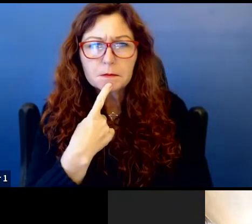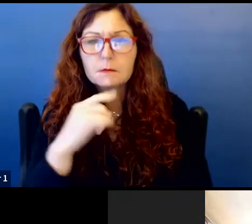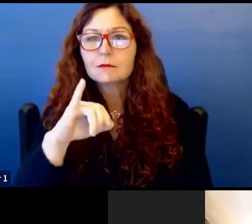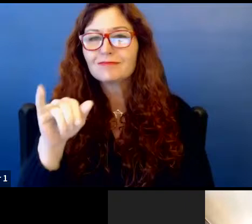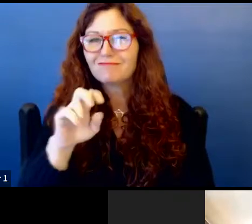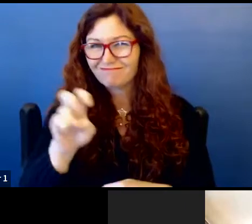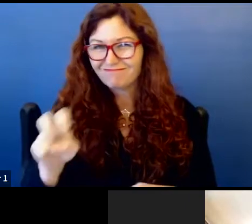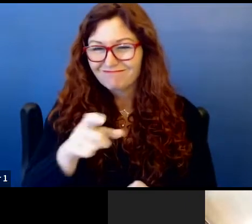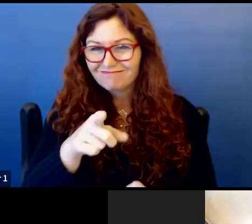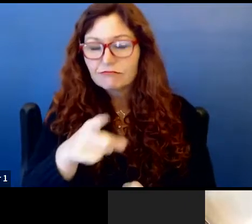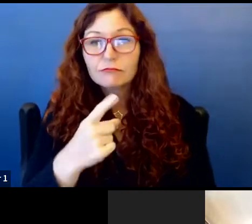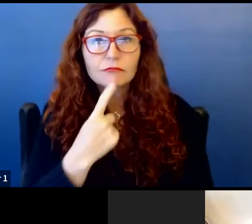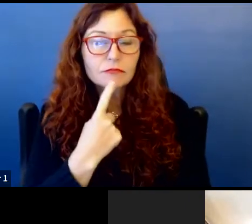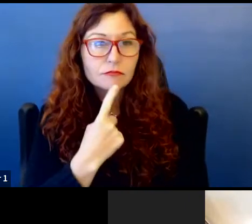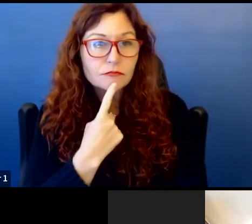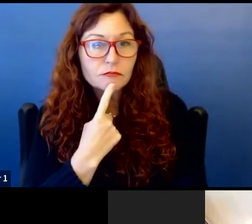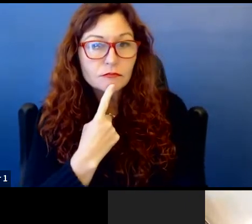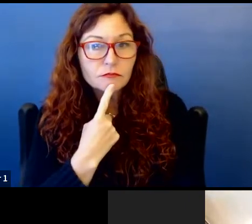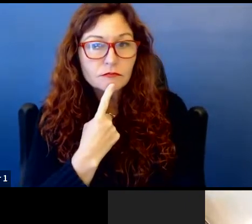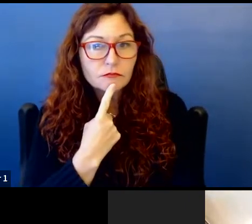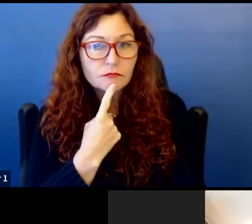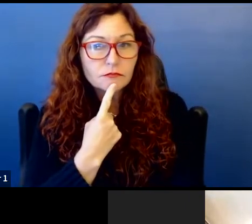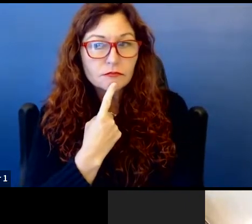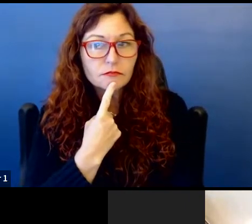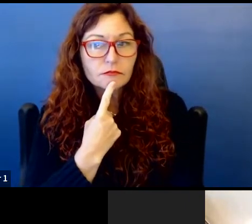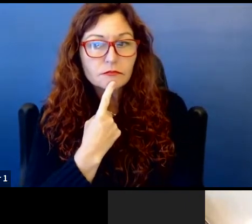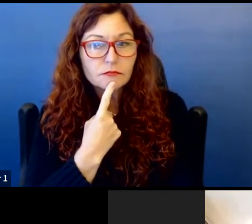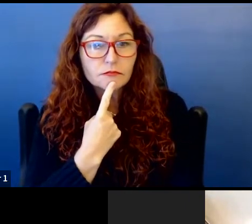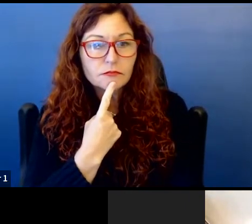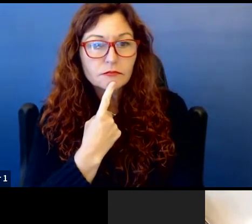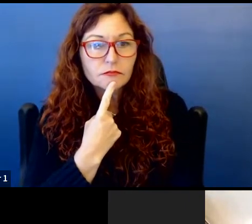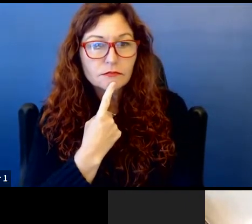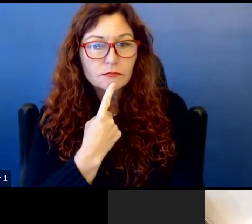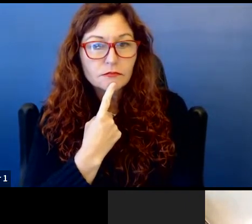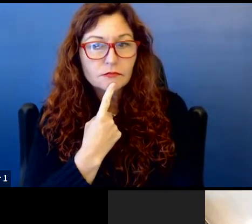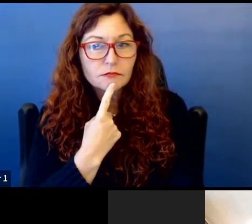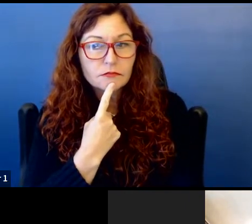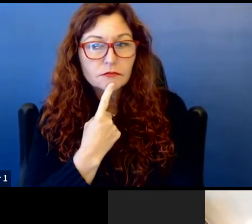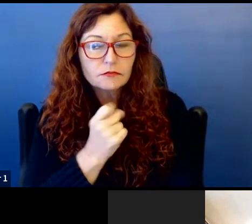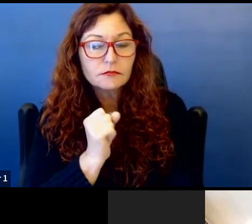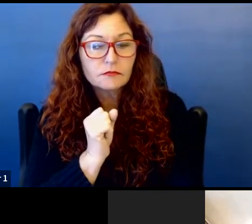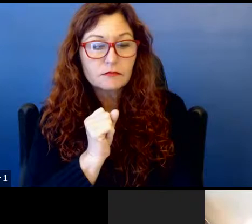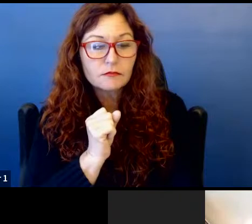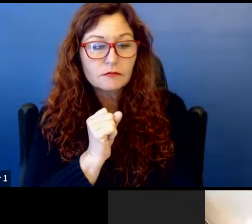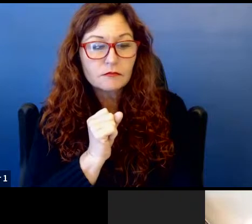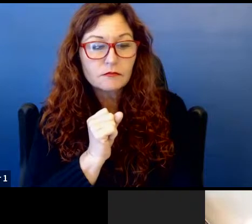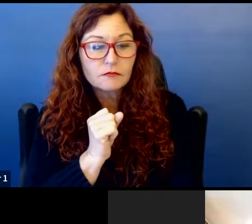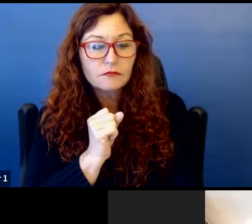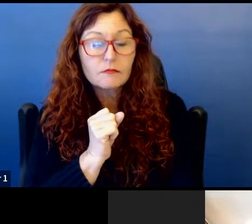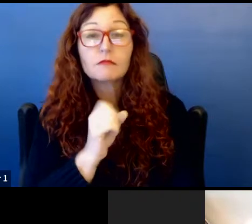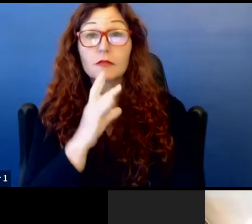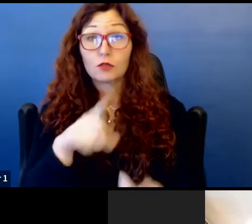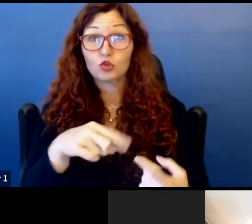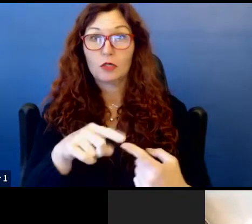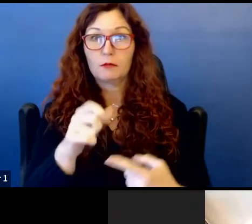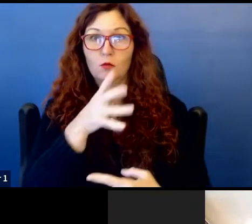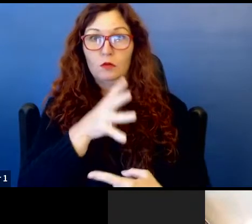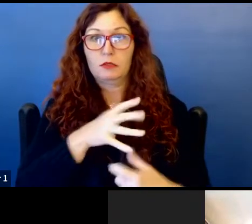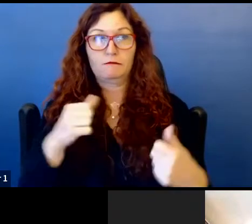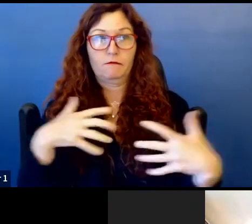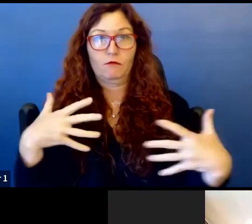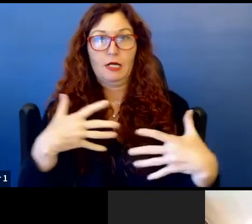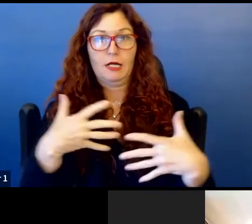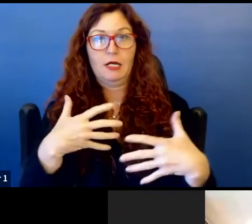allen you mentioned that the uh situation with respect to um retaliation for women that